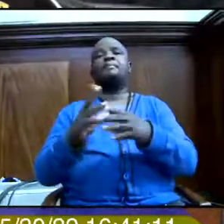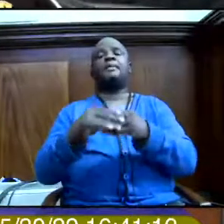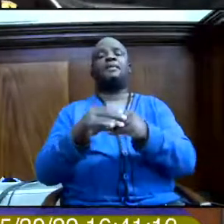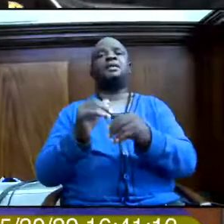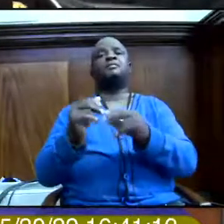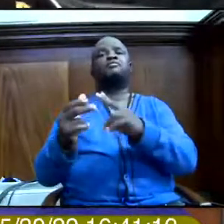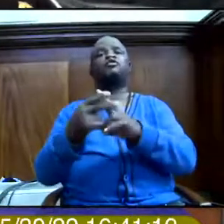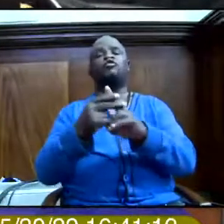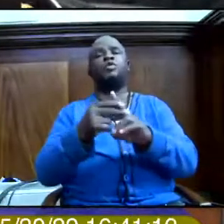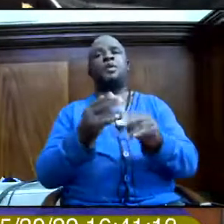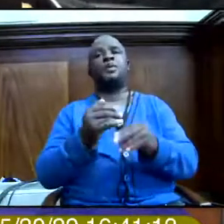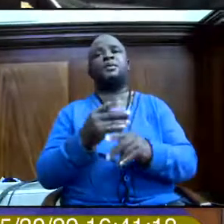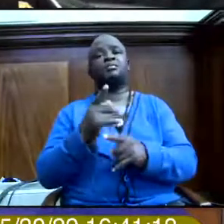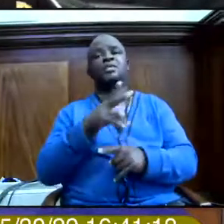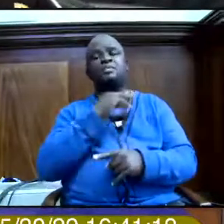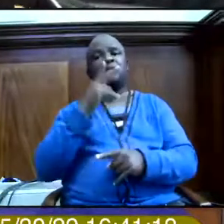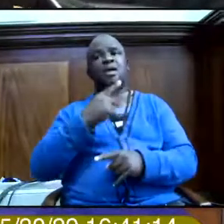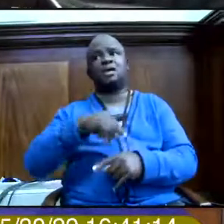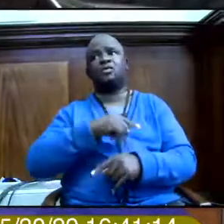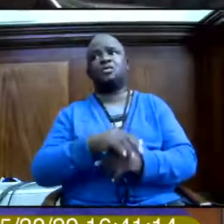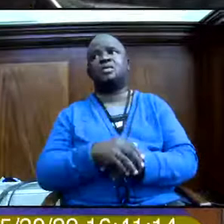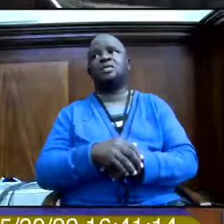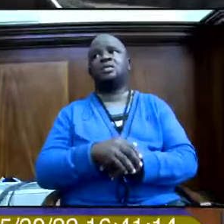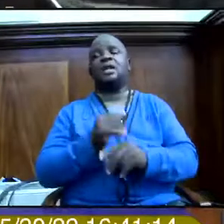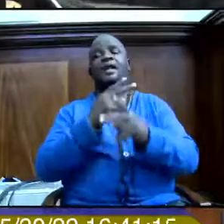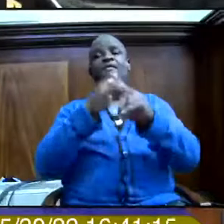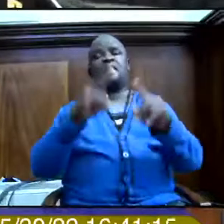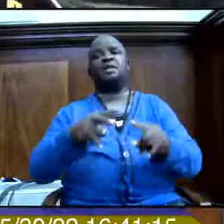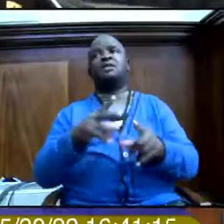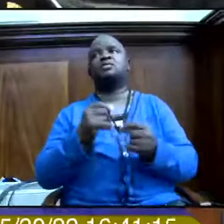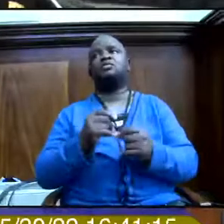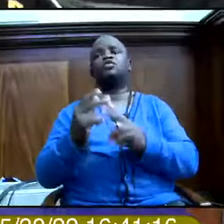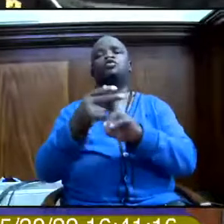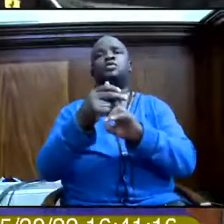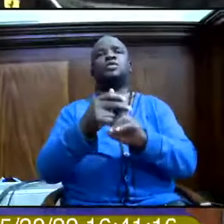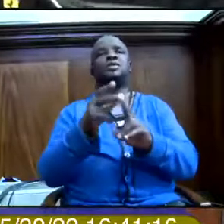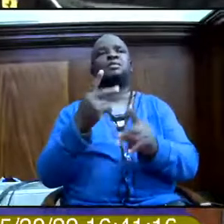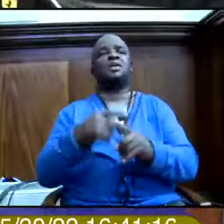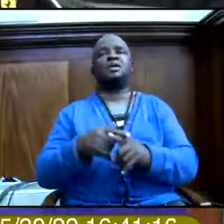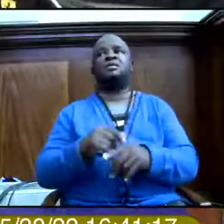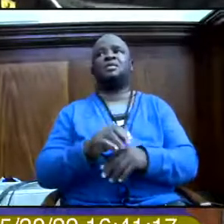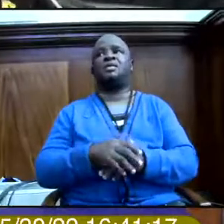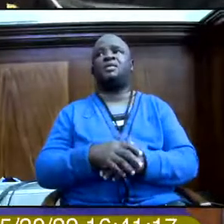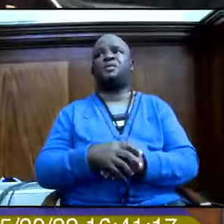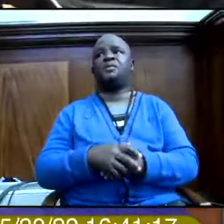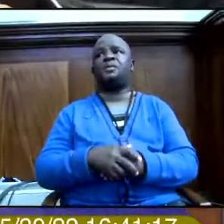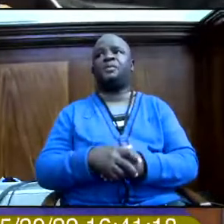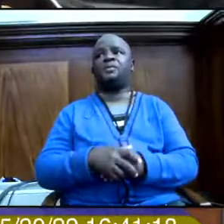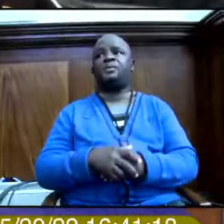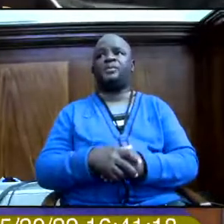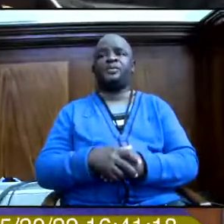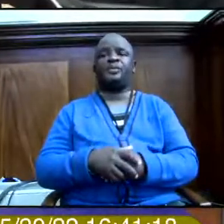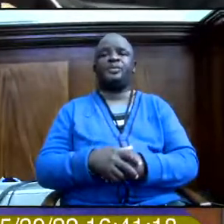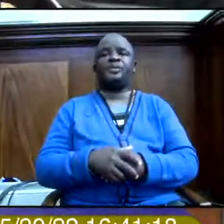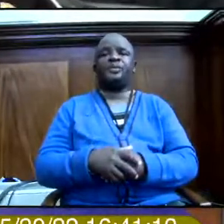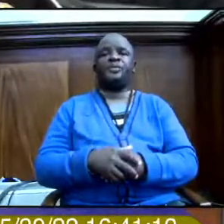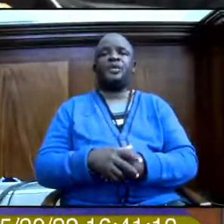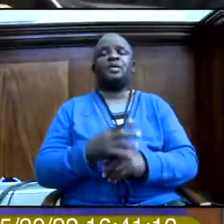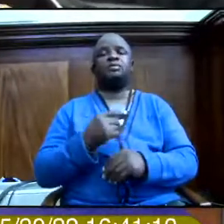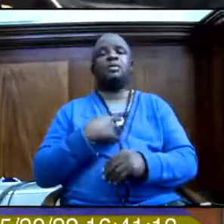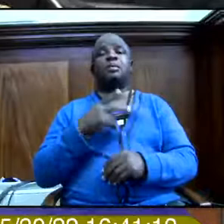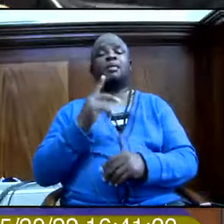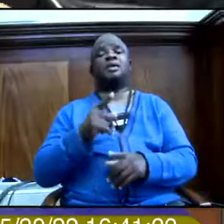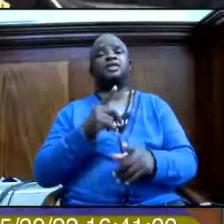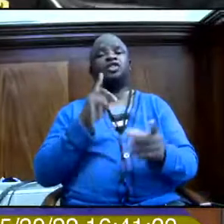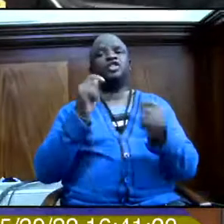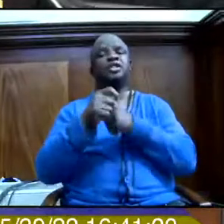fault it is our fault as trade unions it is our fault as as federations we need to up